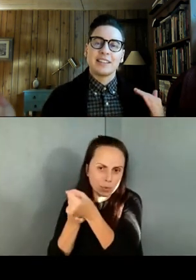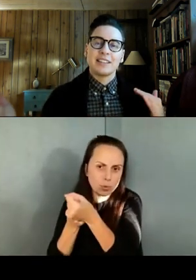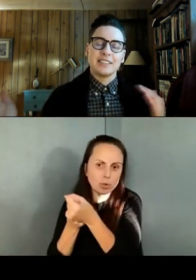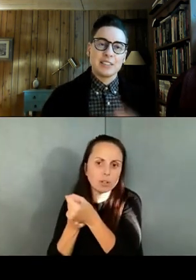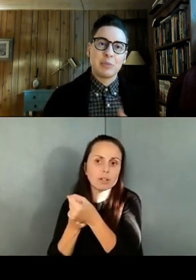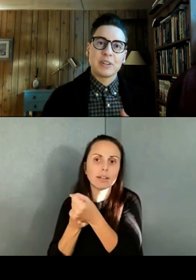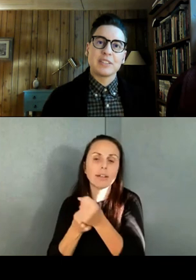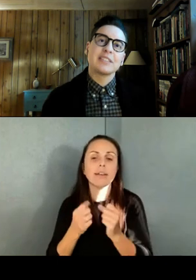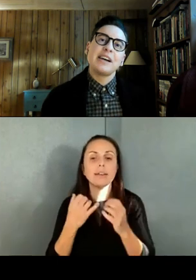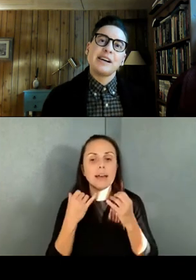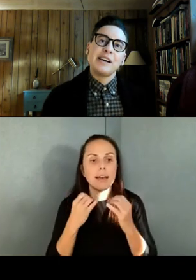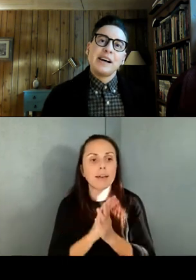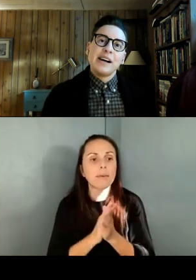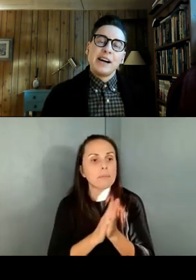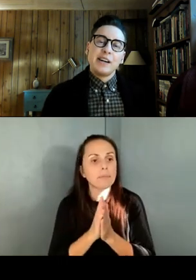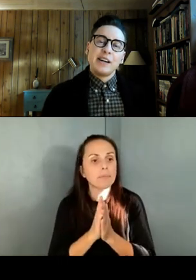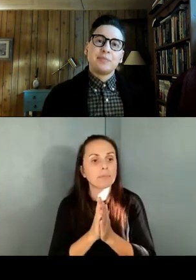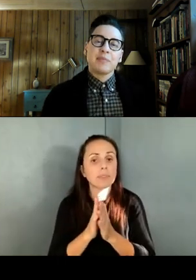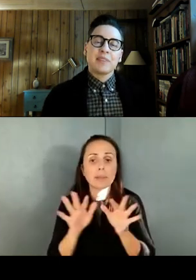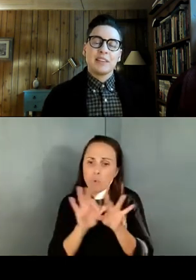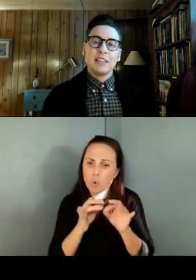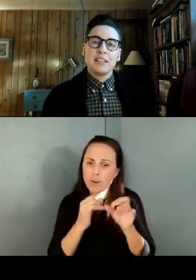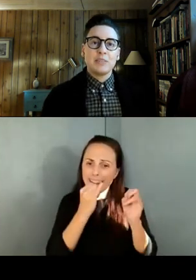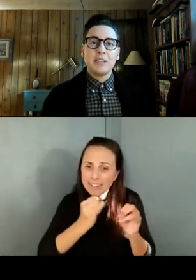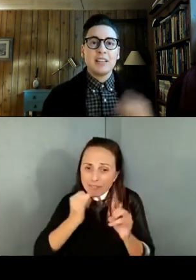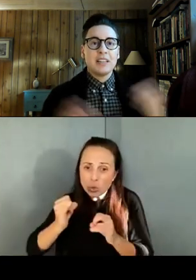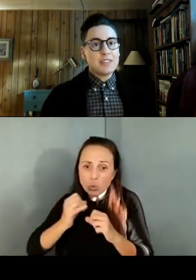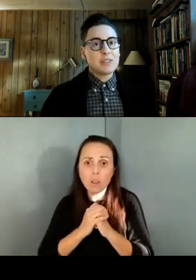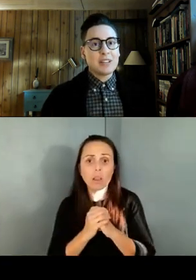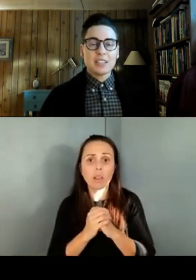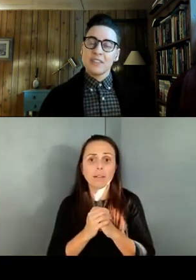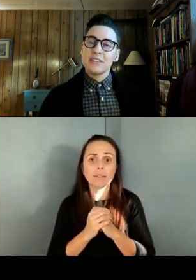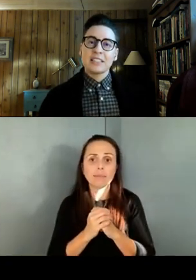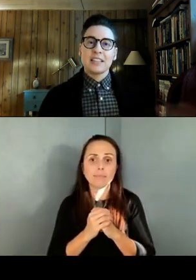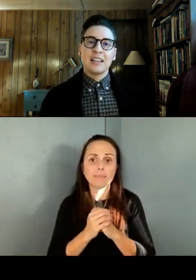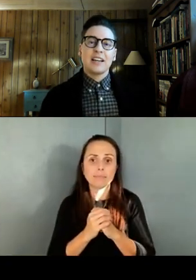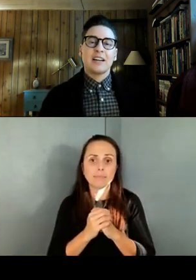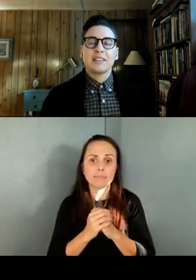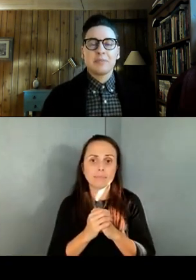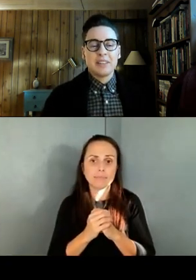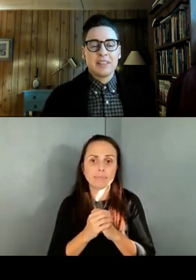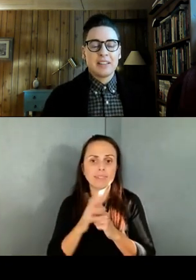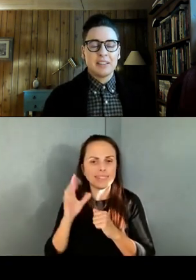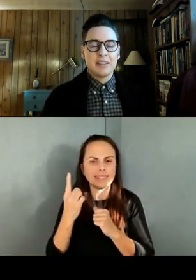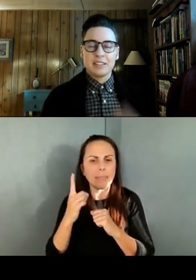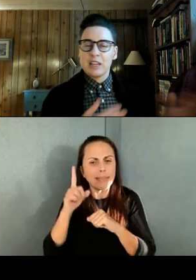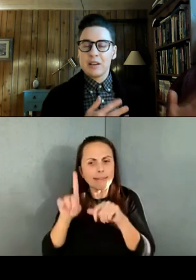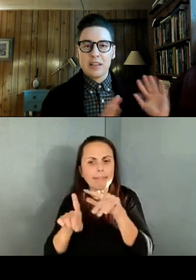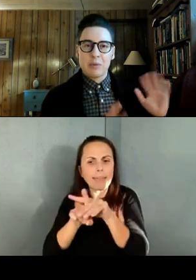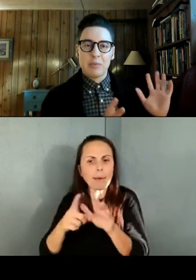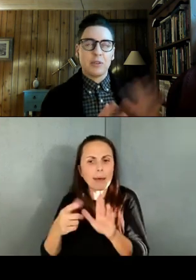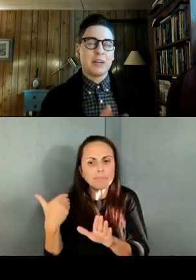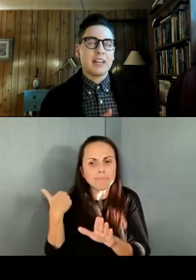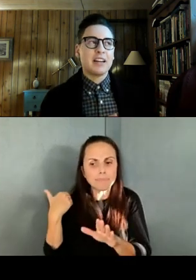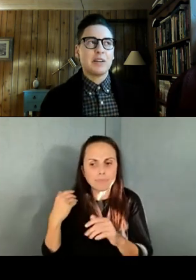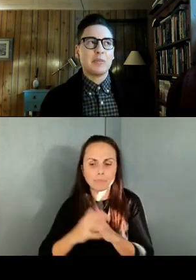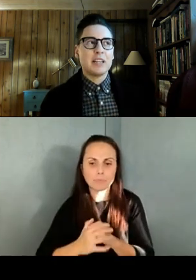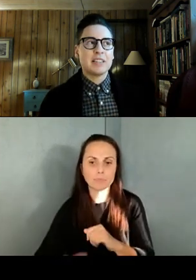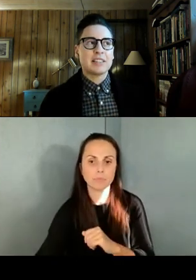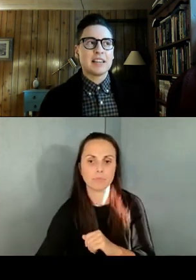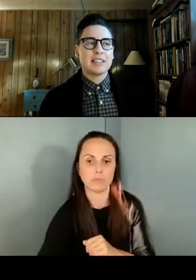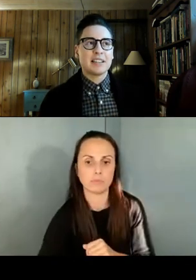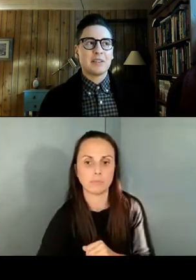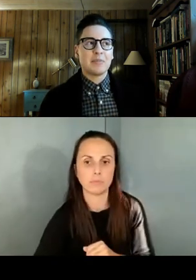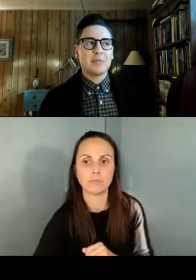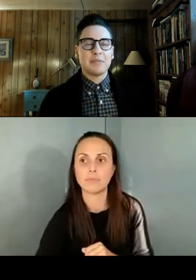trying to access supports. They need to be individualized, obviously. Something that came up a little bit